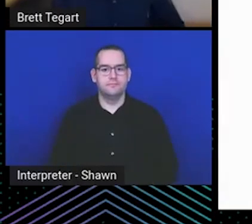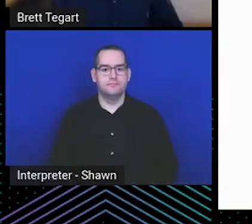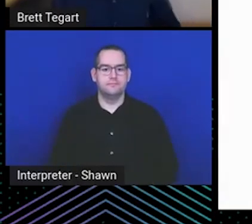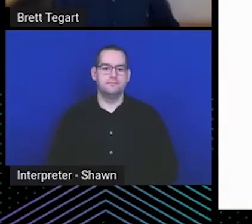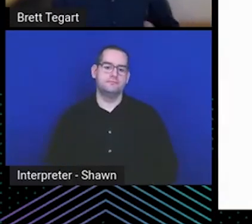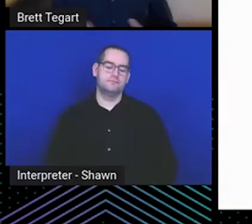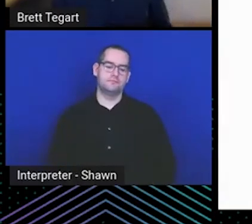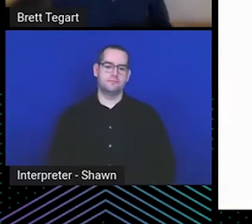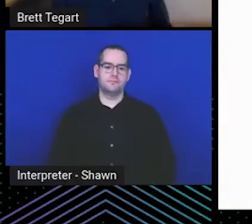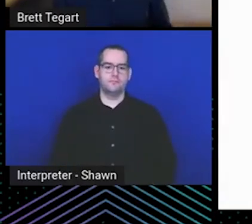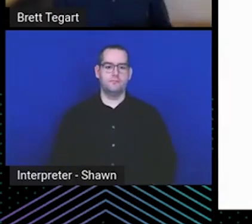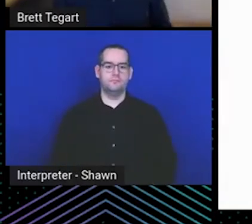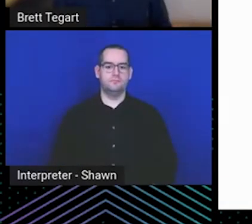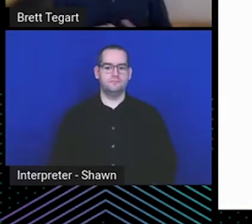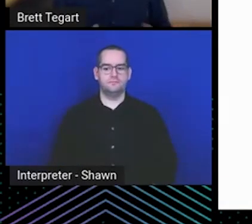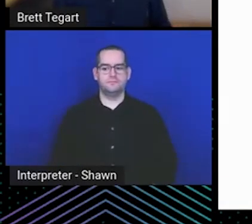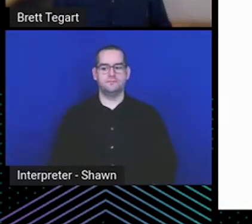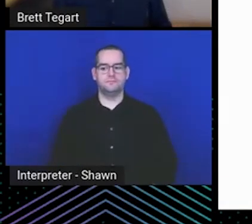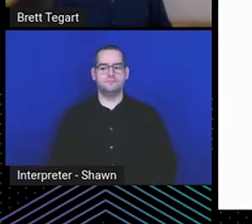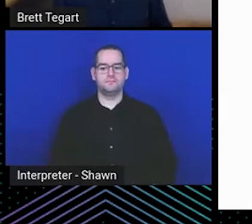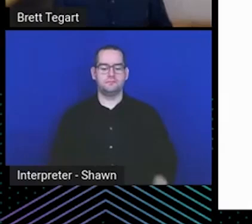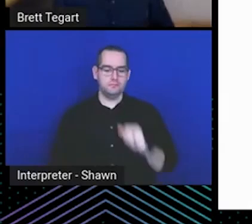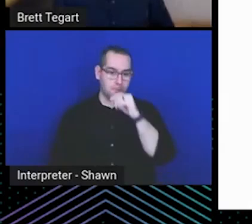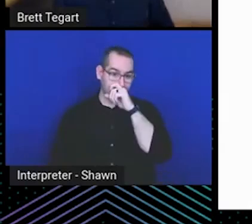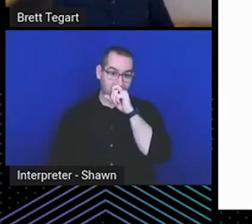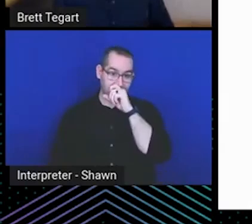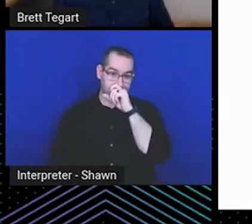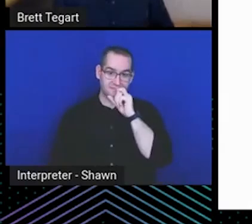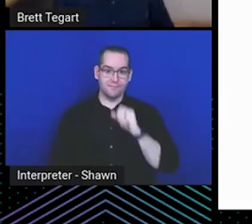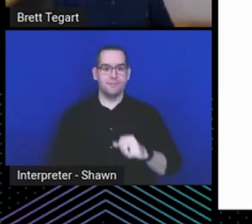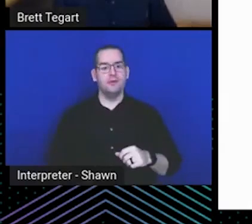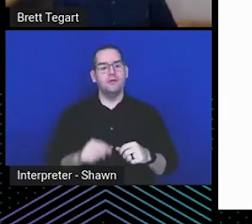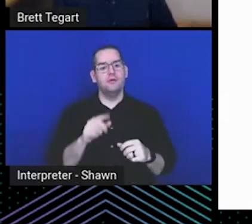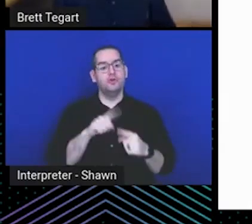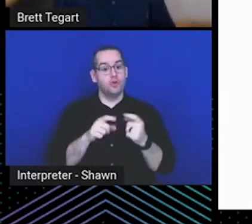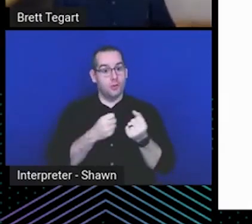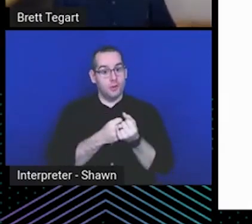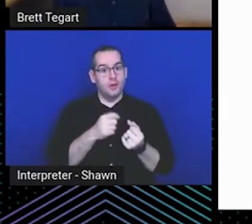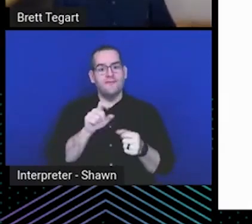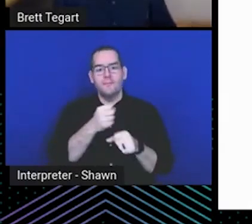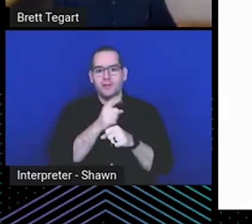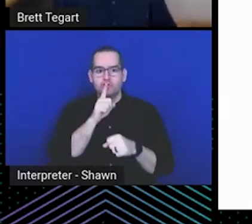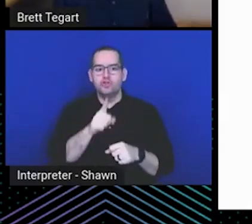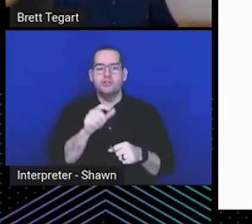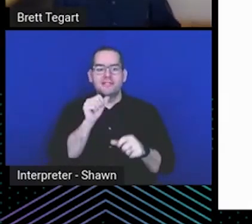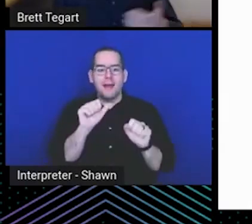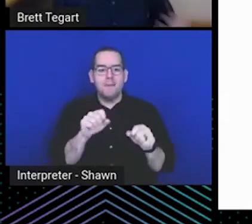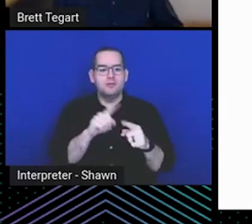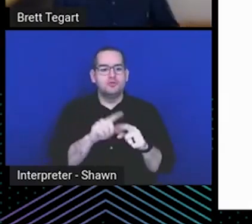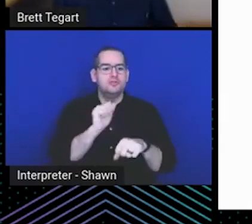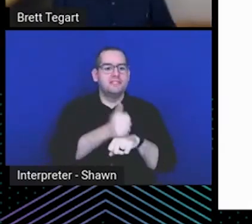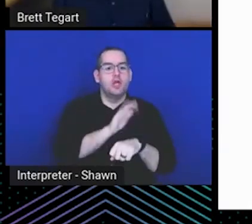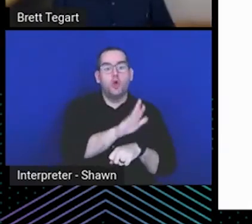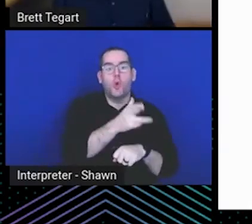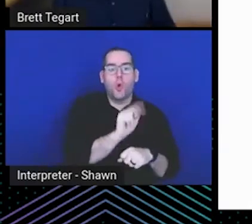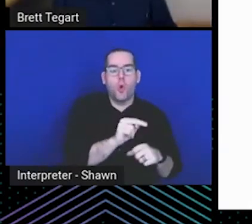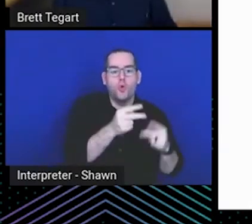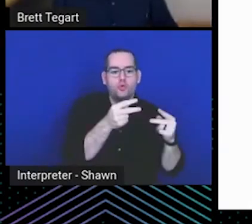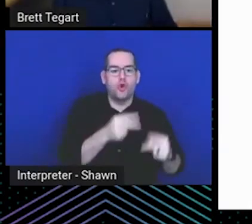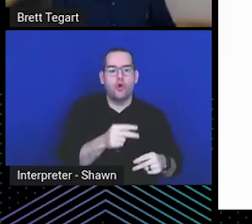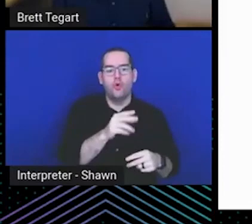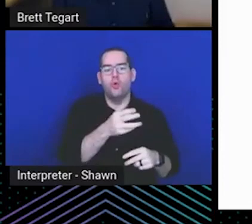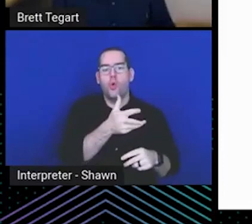So to support this, you have to make sure that it's not possible to go in and design your own Terraform code or run your own AWS